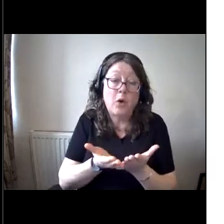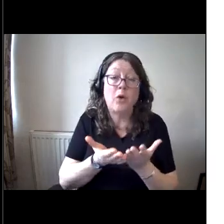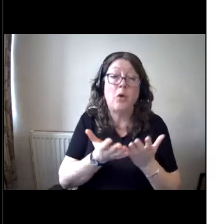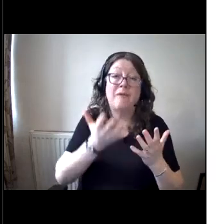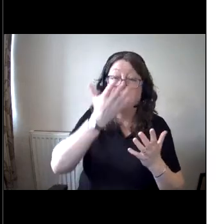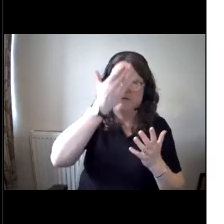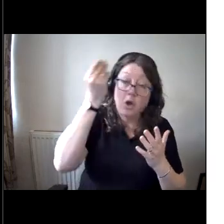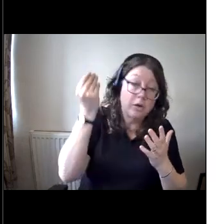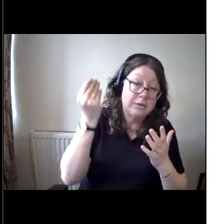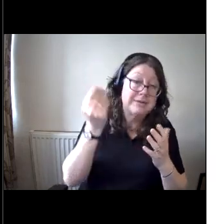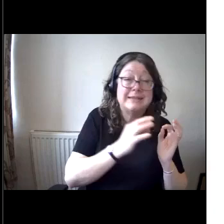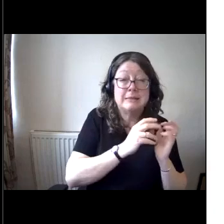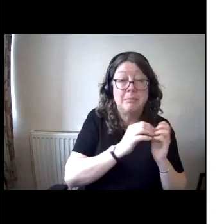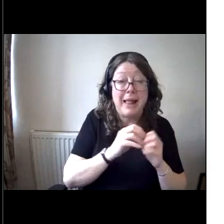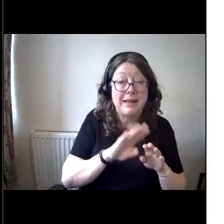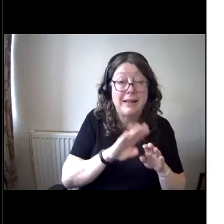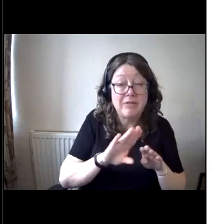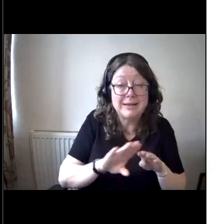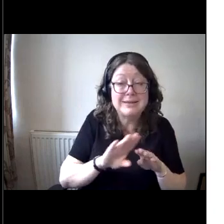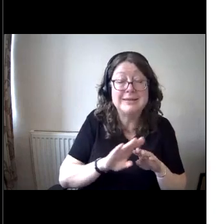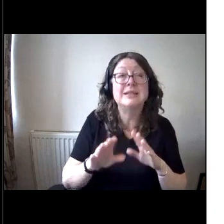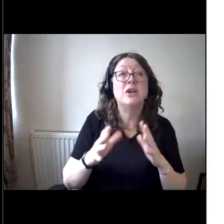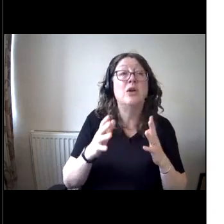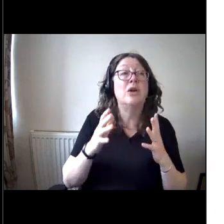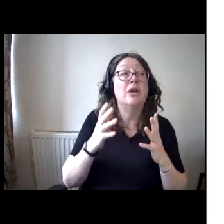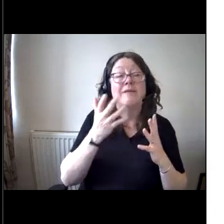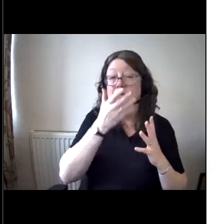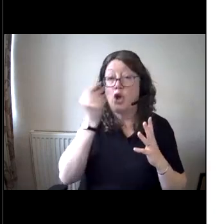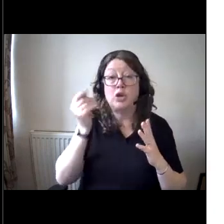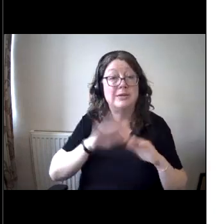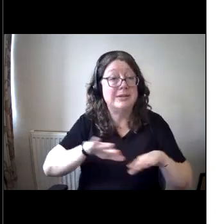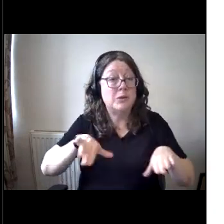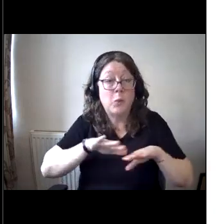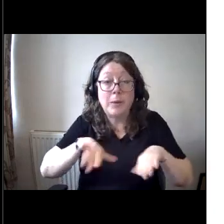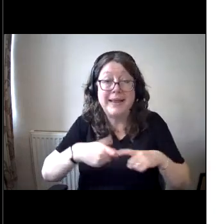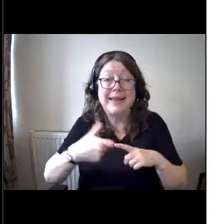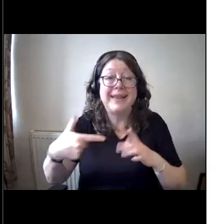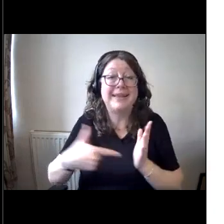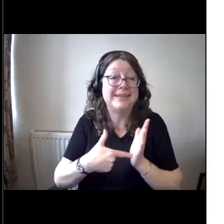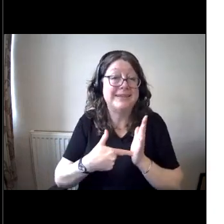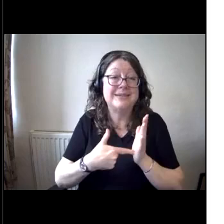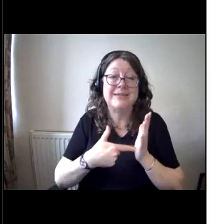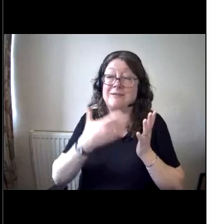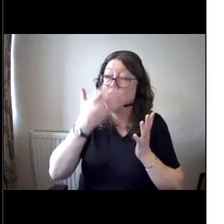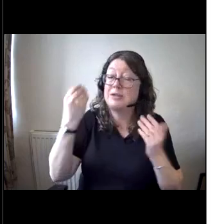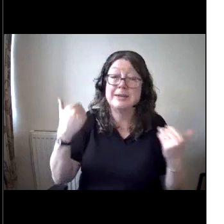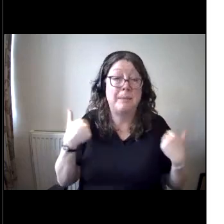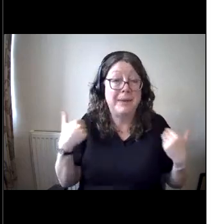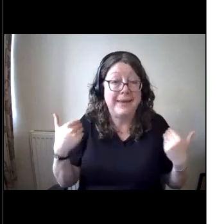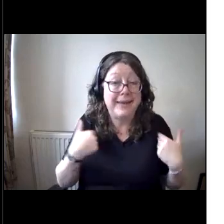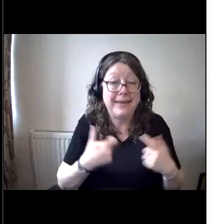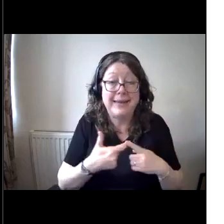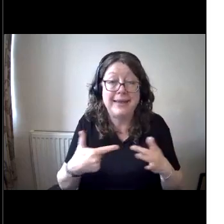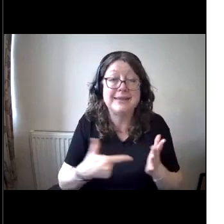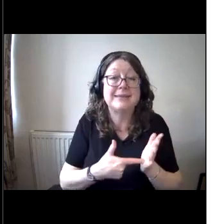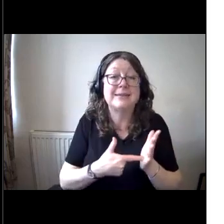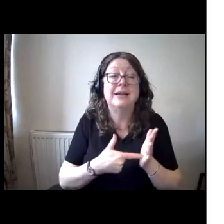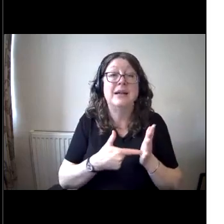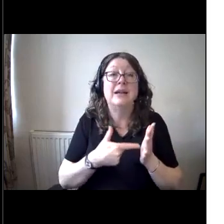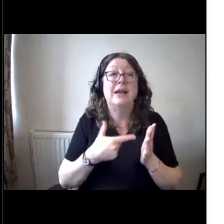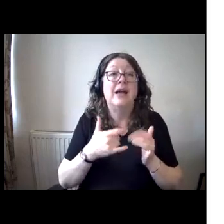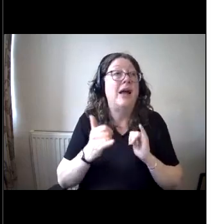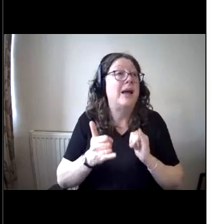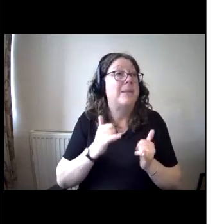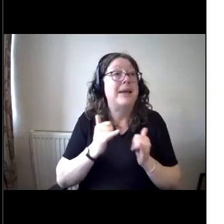spellings, maybe they've forgotten that they needed their swimming kit, maybe that they've forgotten that they needed their PE kit, maybe they're struggling